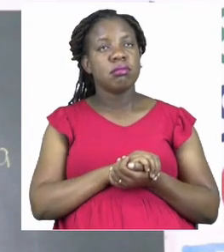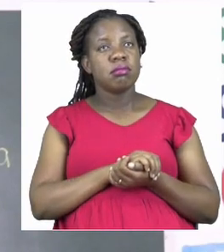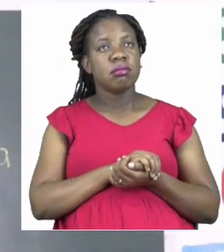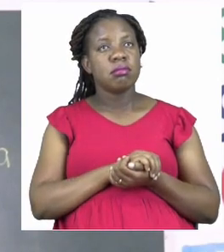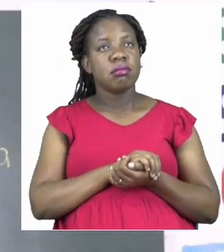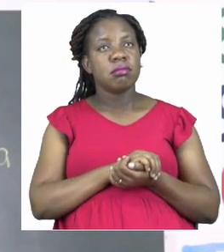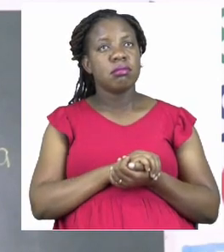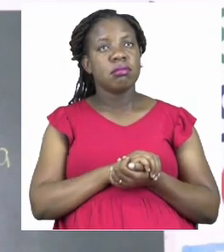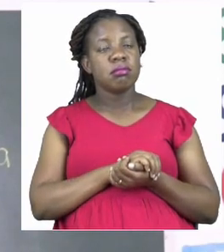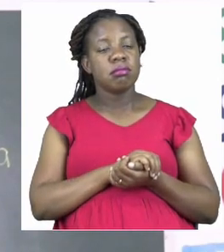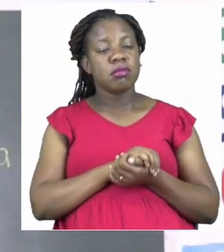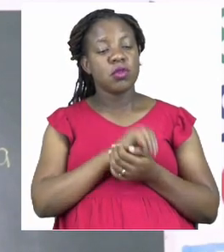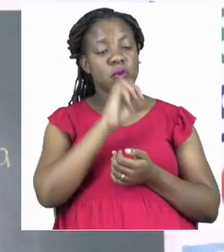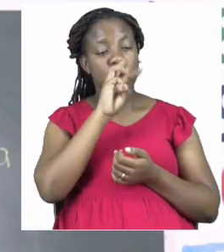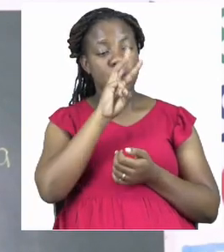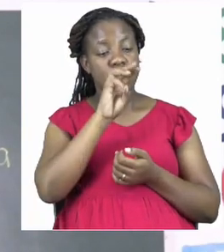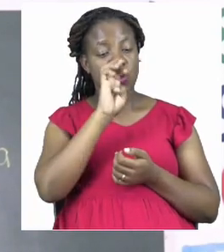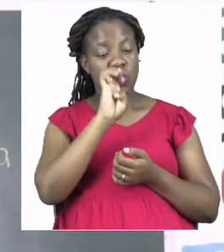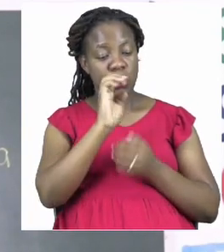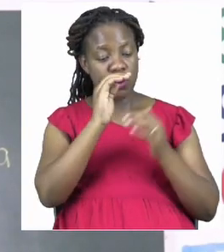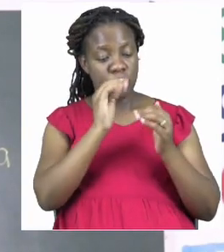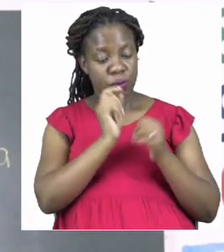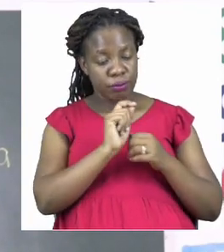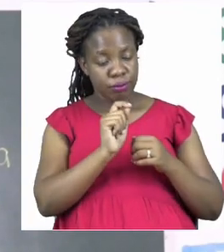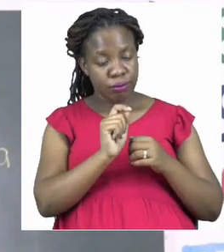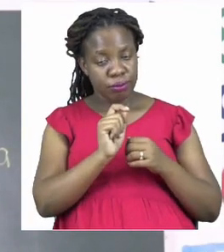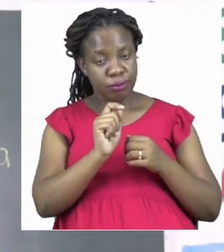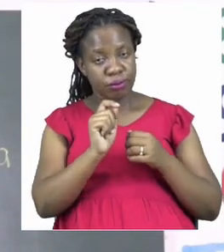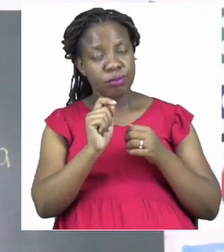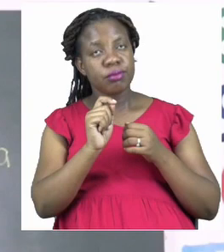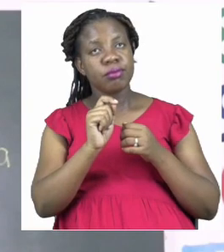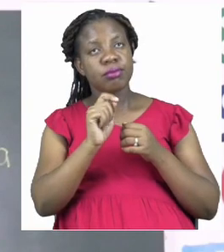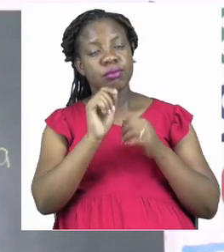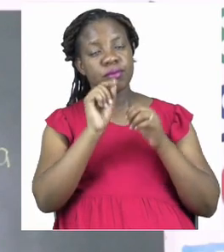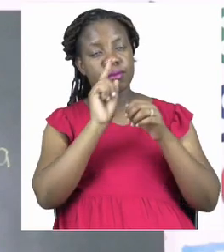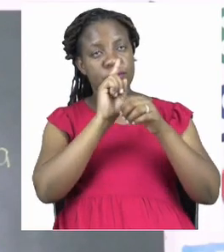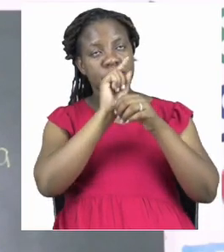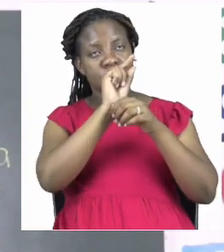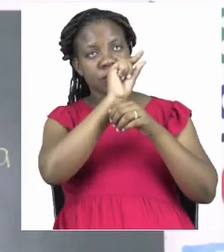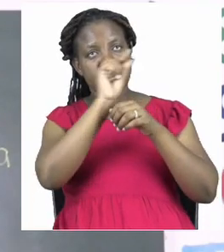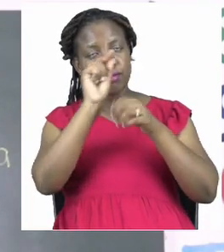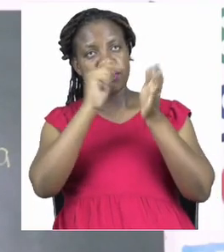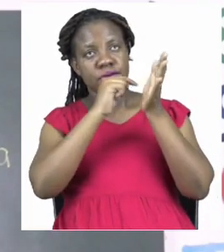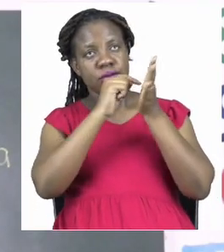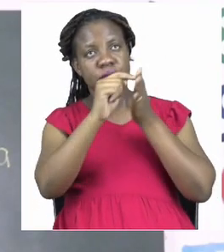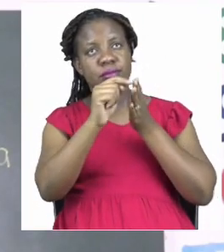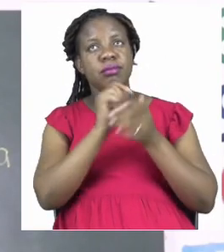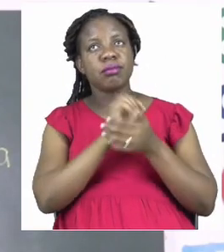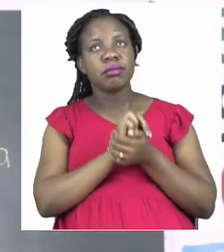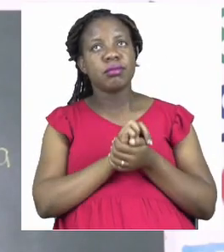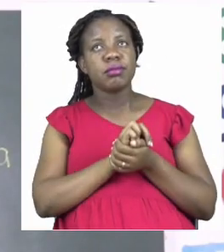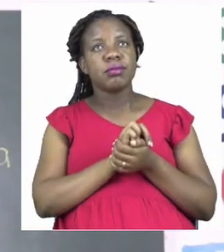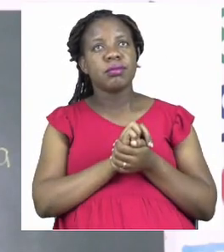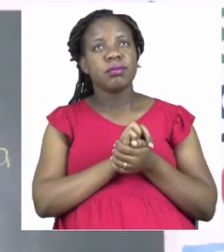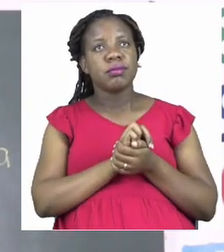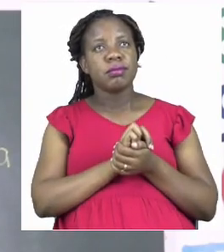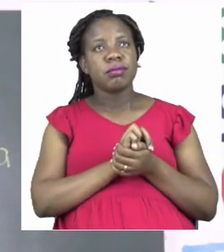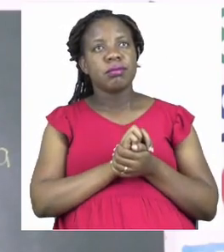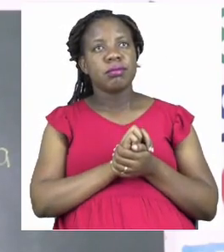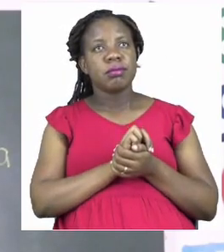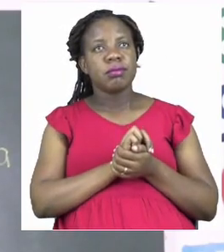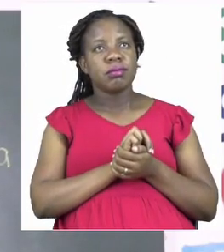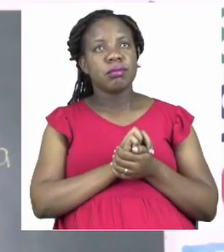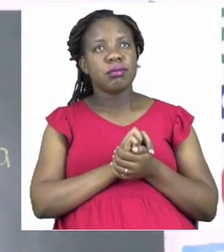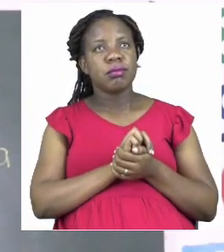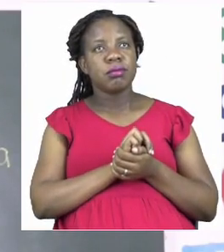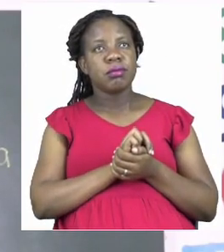we don't try and write it again. The next one is probably